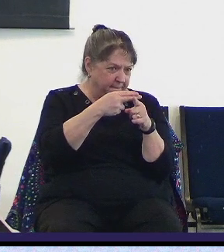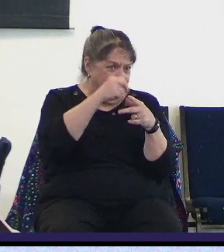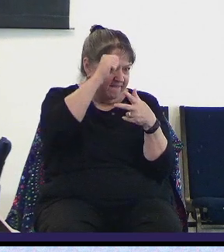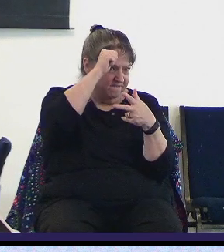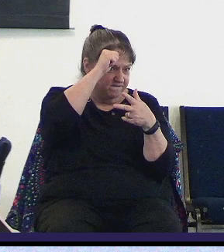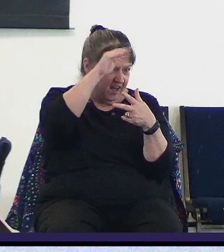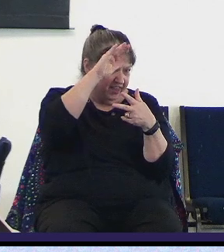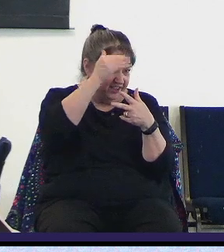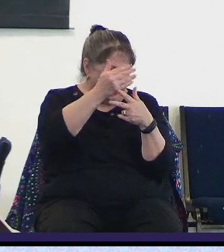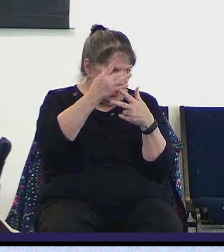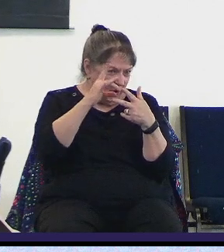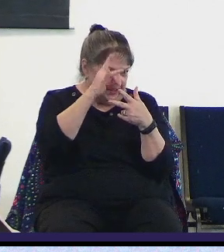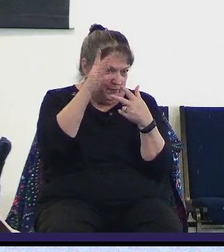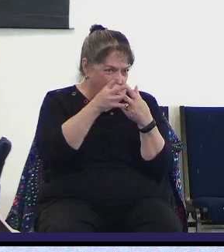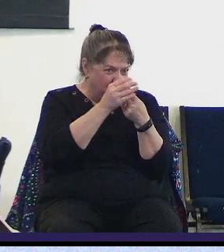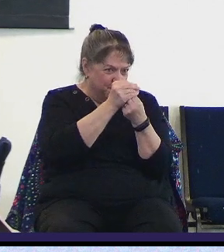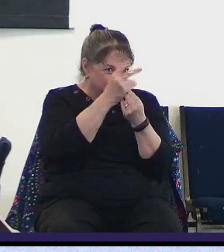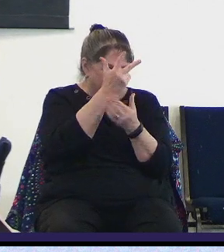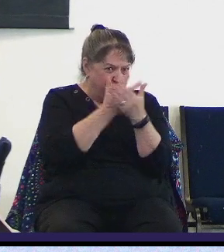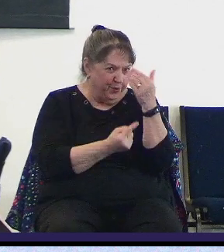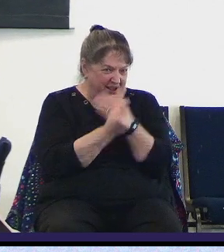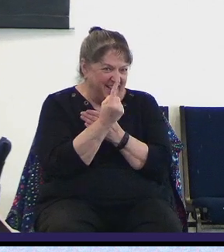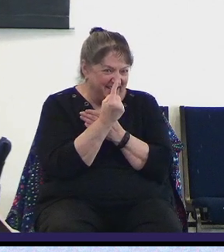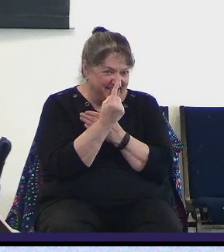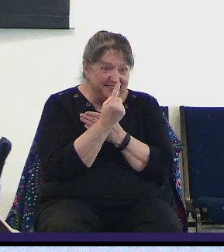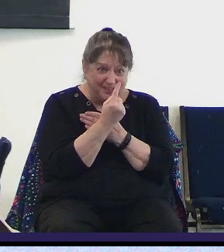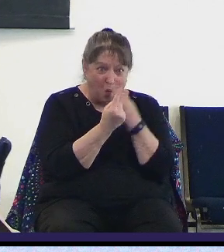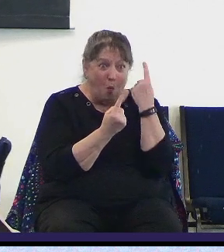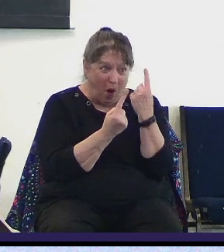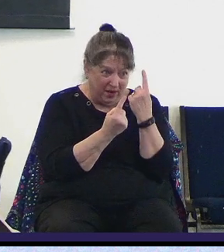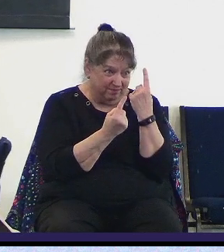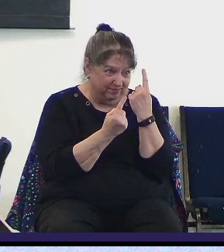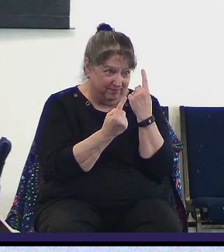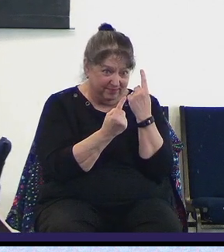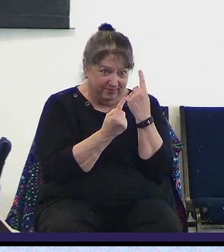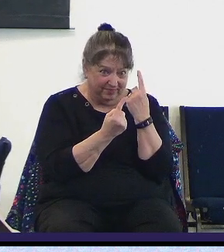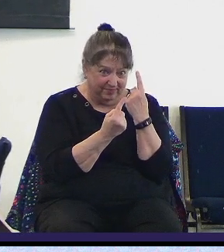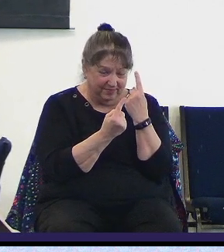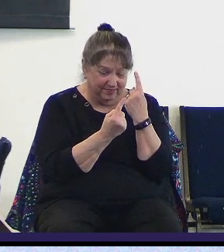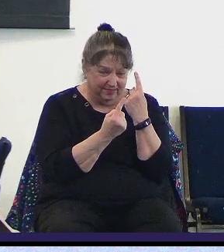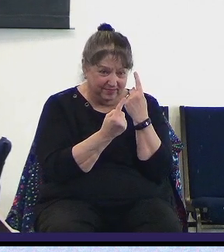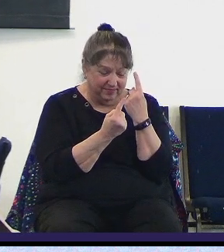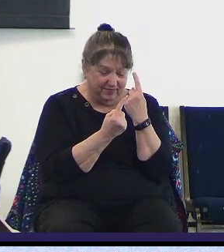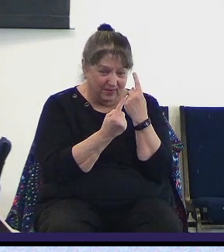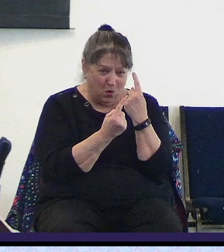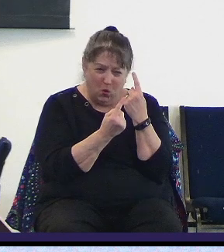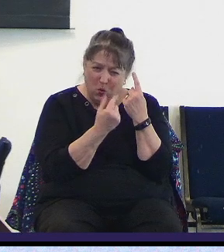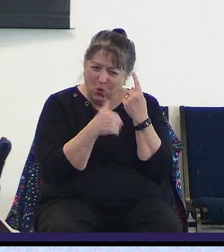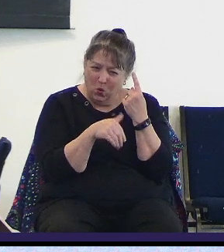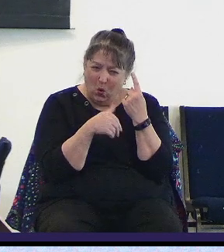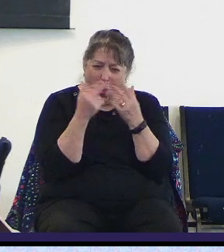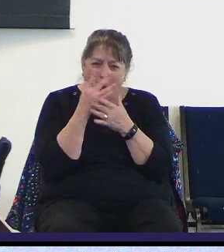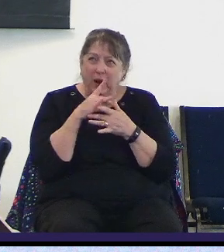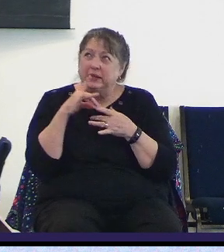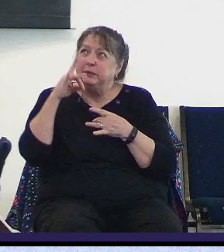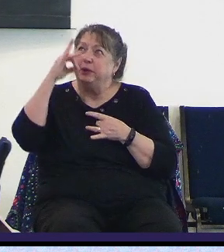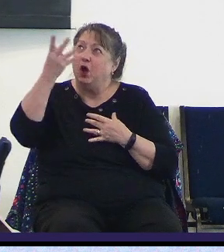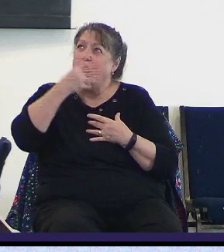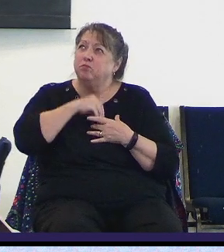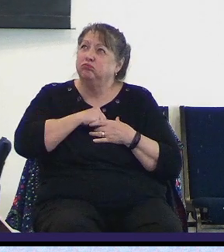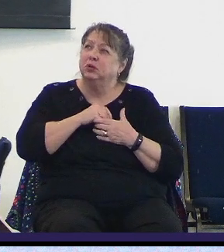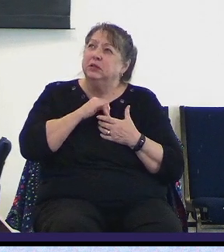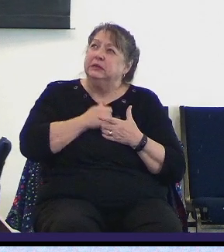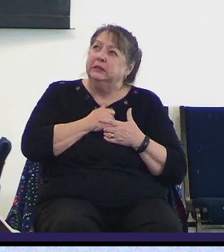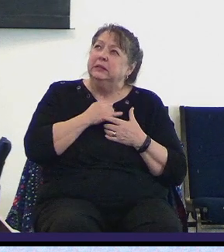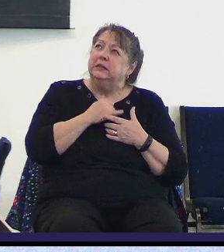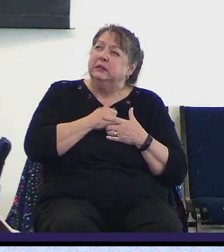the Father who created us, of the Son who went to the cross, of the Holy Spirit who lives in our hearts to empower us and